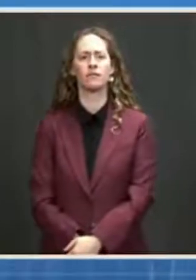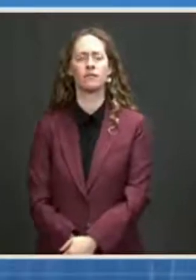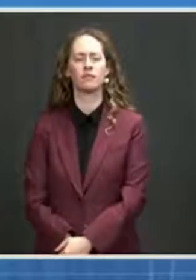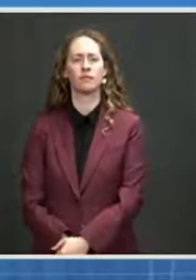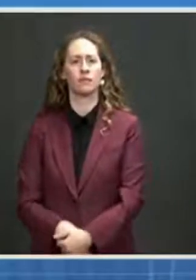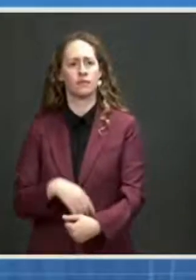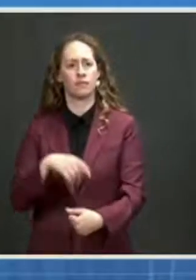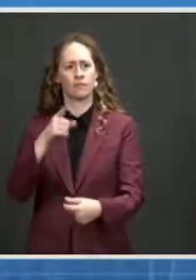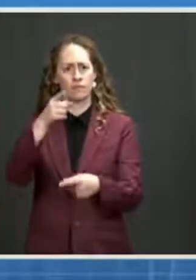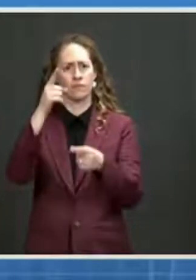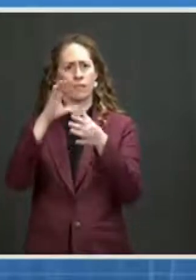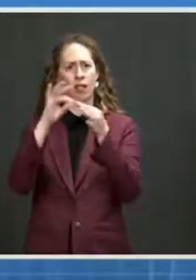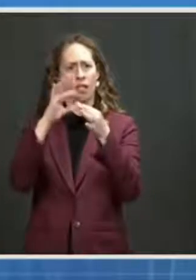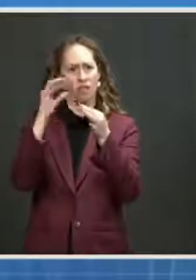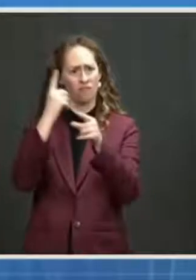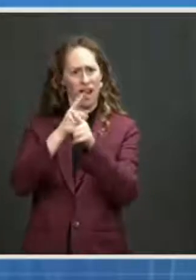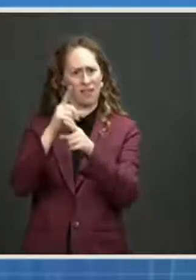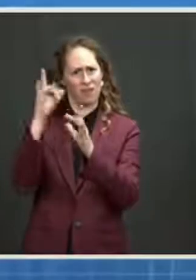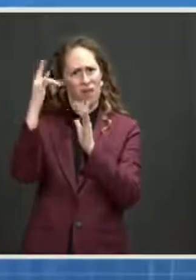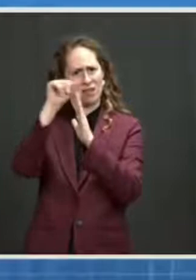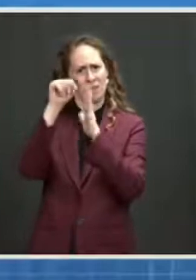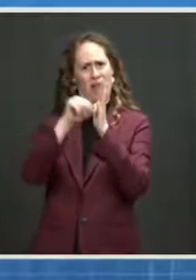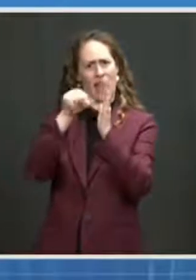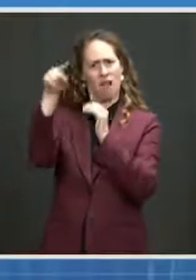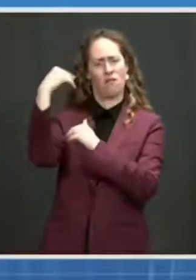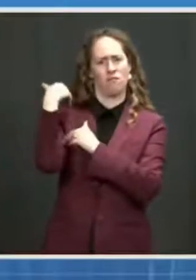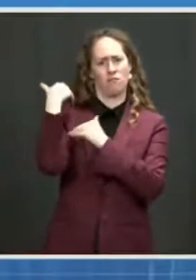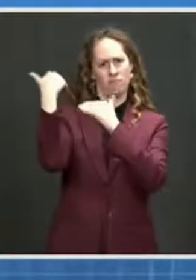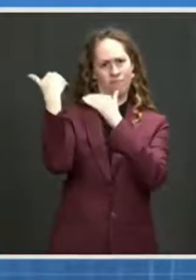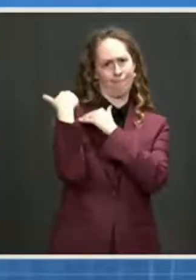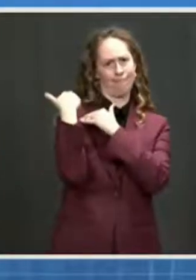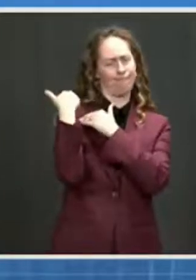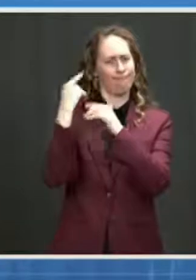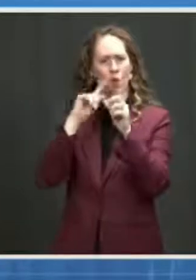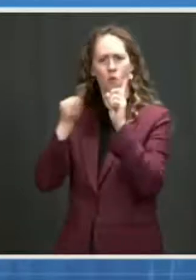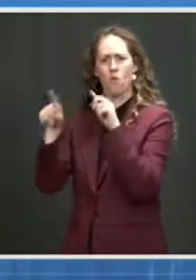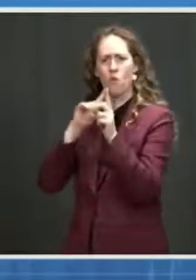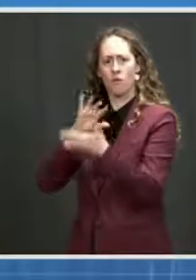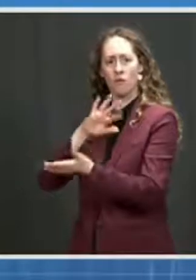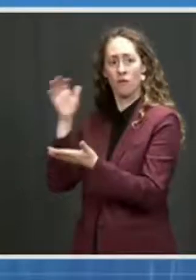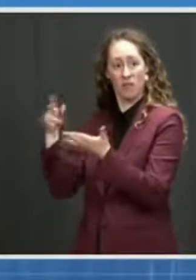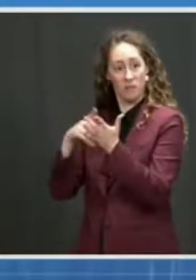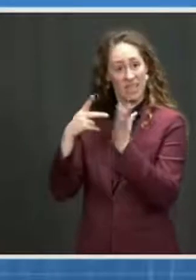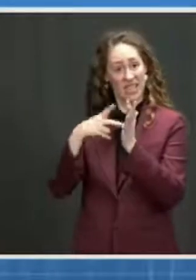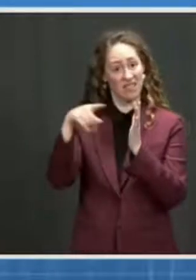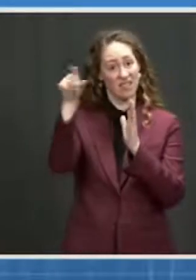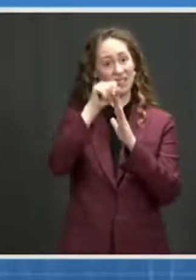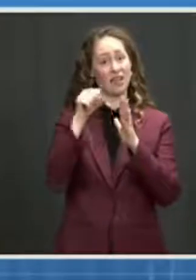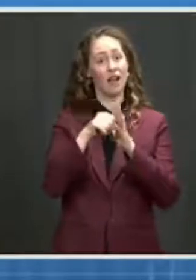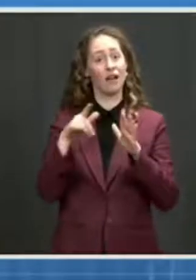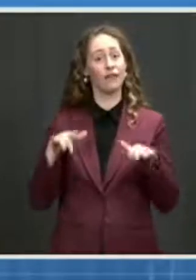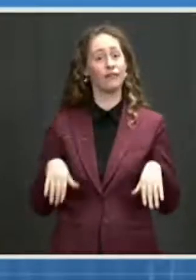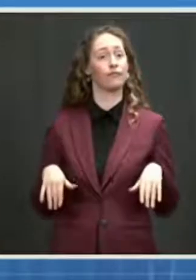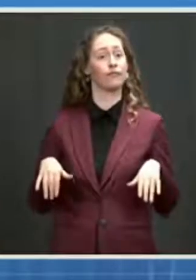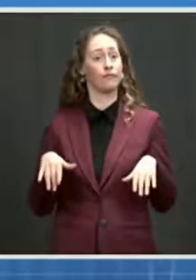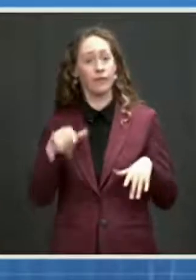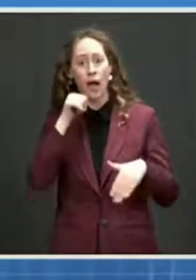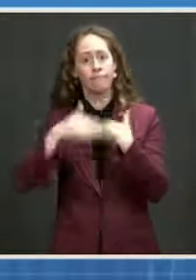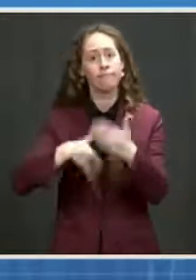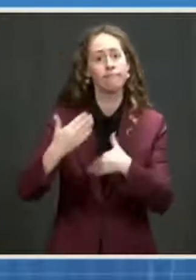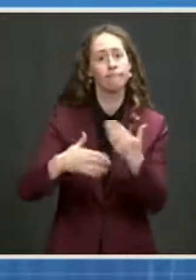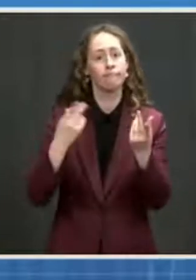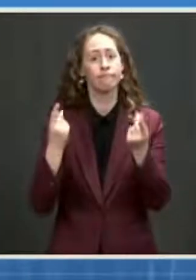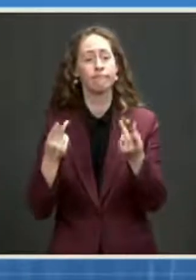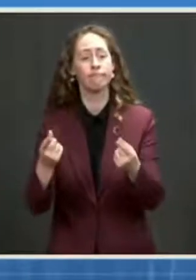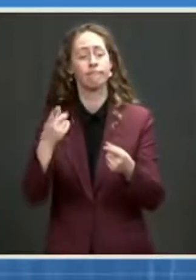deliver. Are states not doing their part in some of these areas where the vaccination rate isn't high enough to get those doses in their arms? And is there more